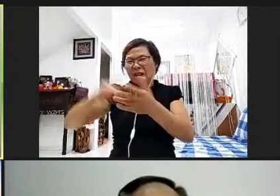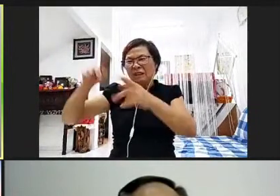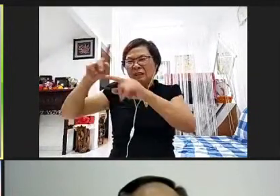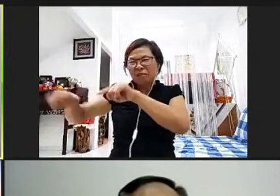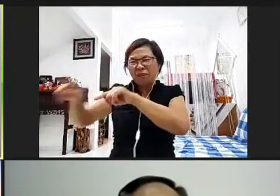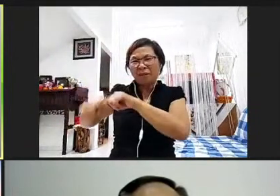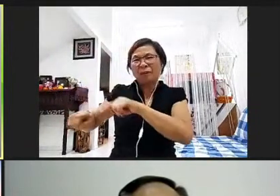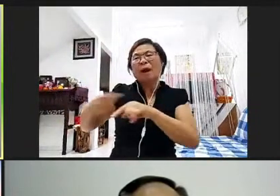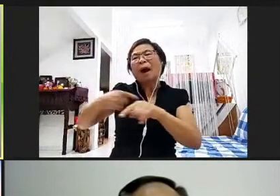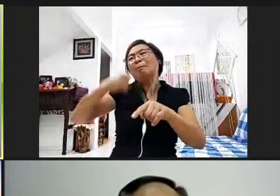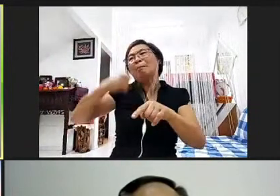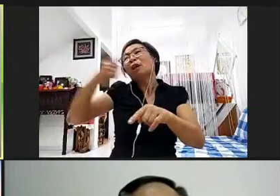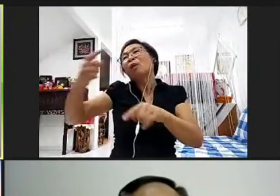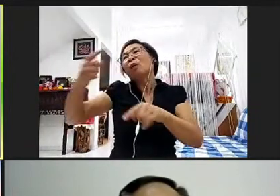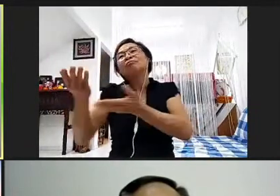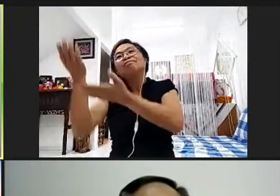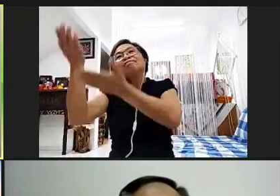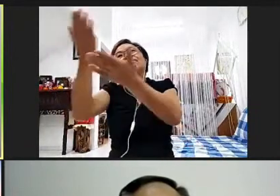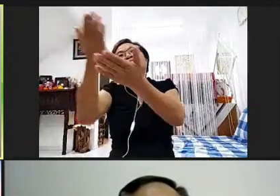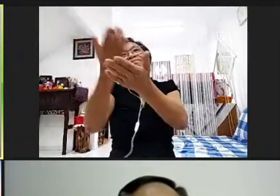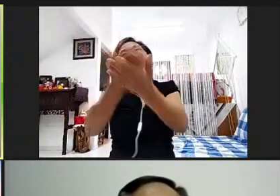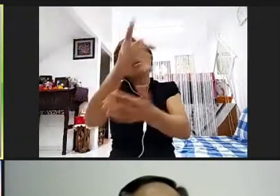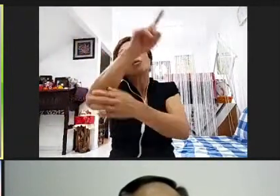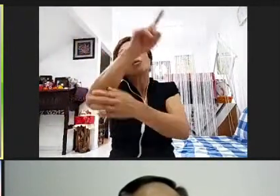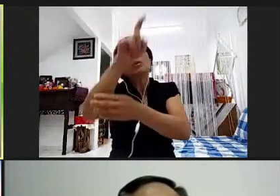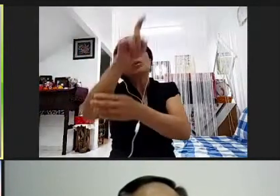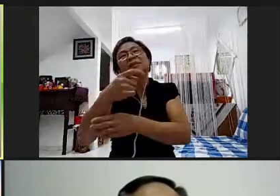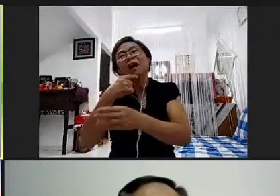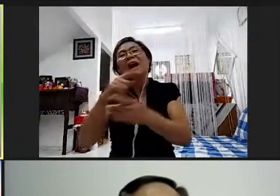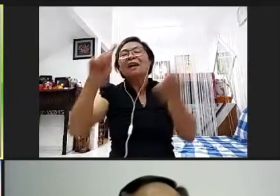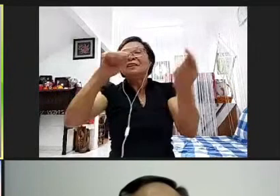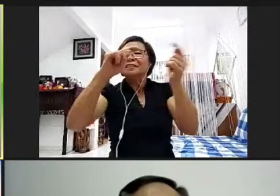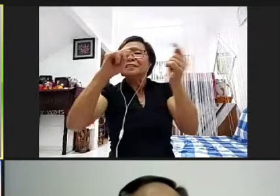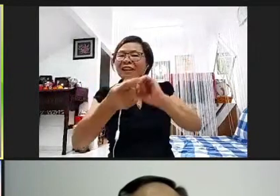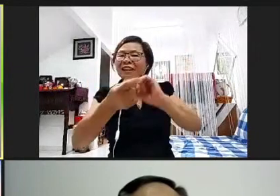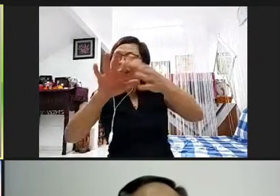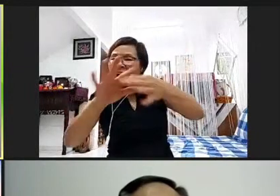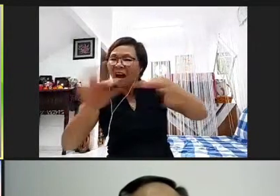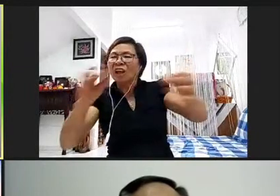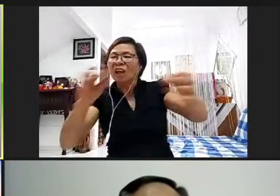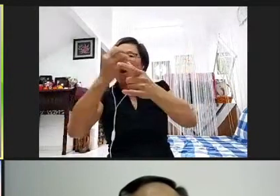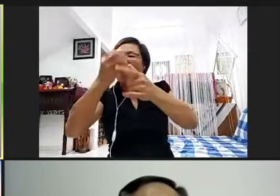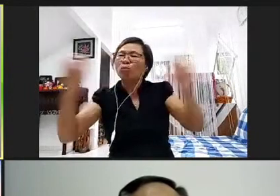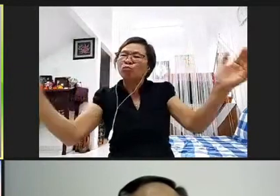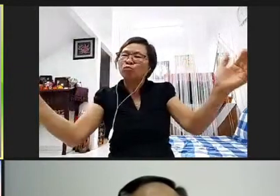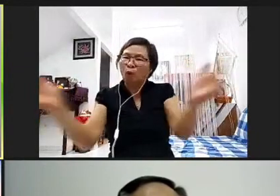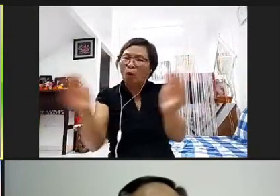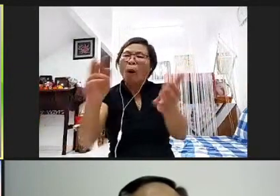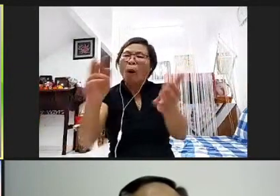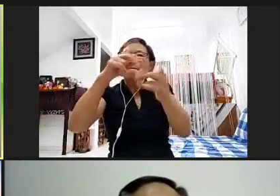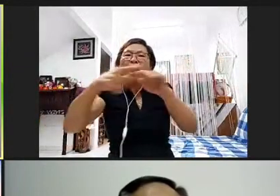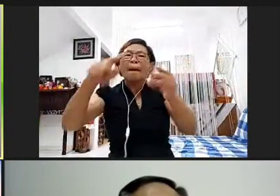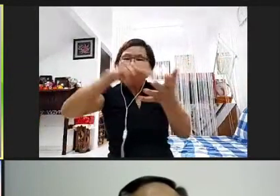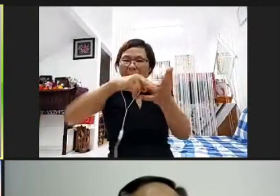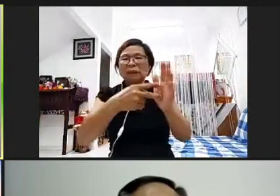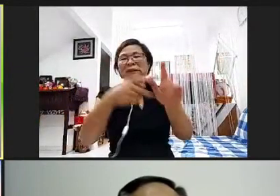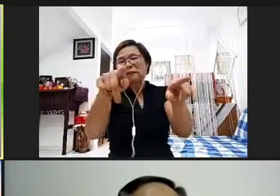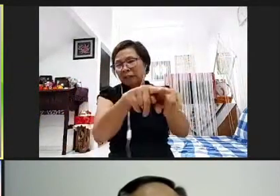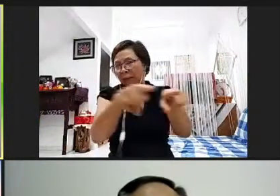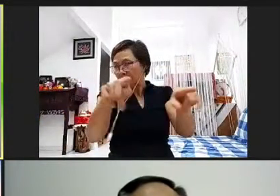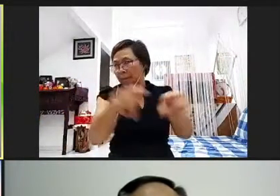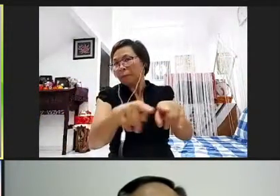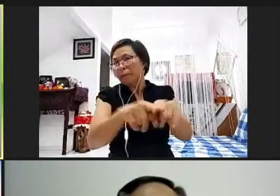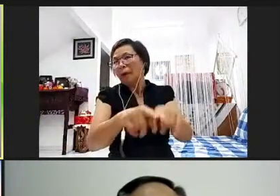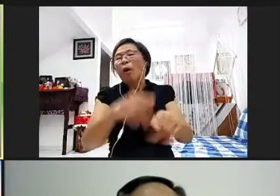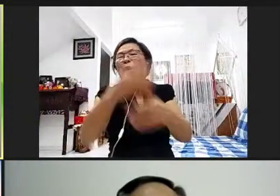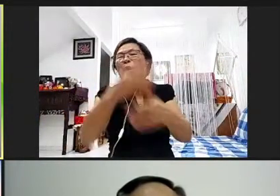of you who submitted your question, I could have rephrased it, summarized it, but the gist is there, or some